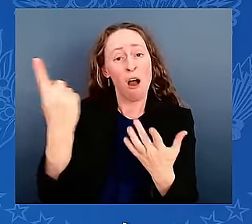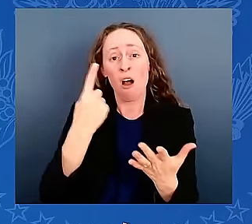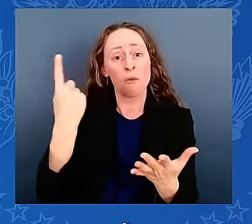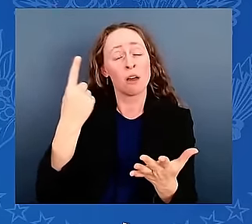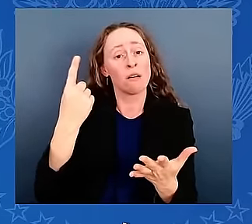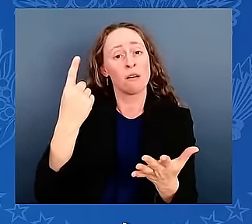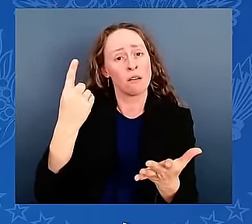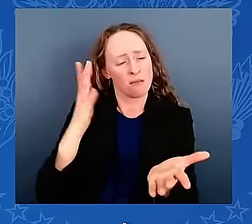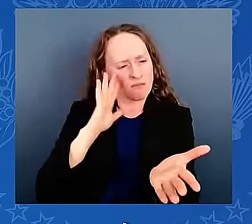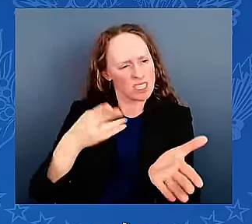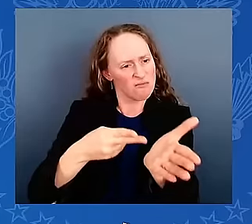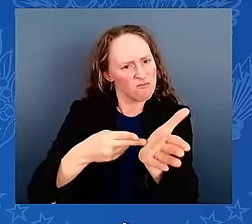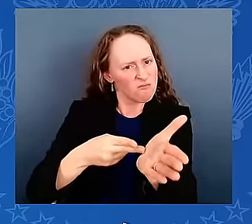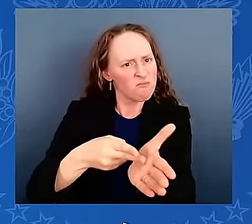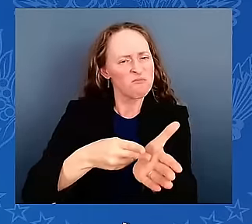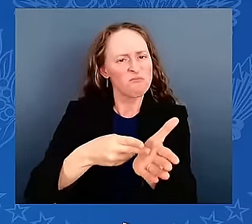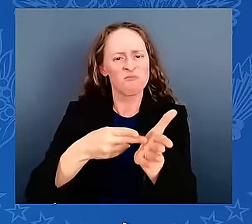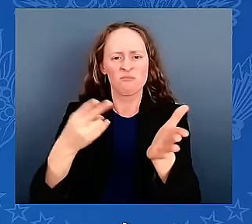That's what I'm going to do.